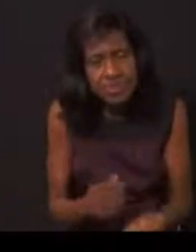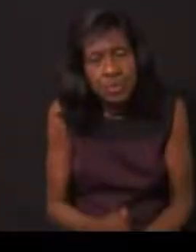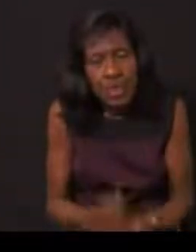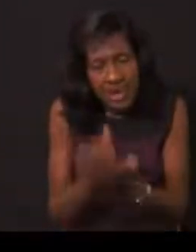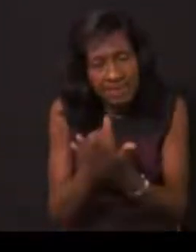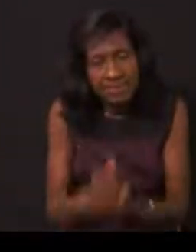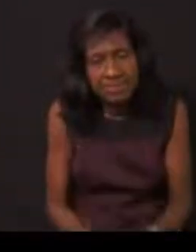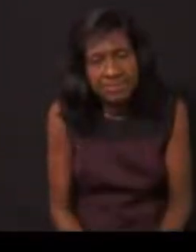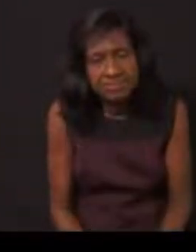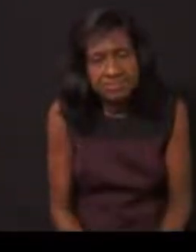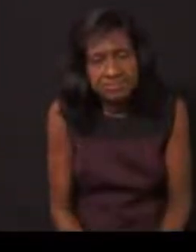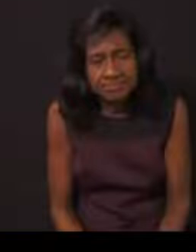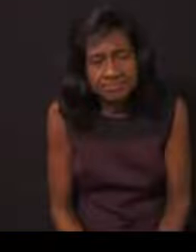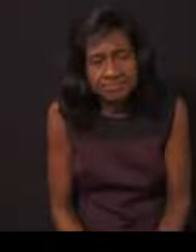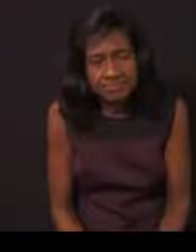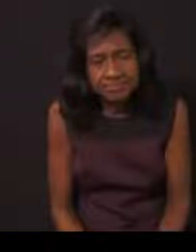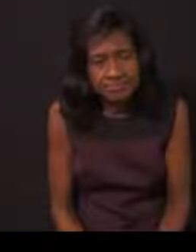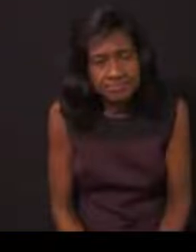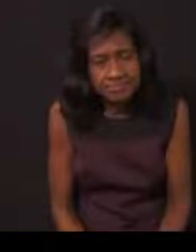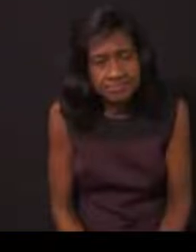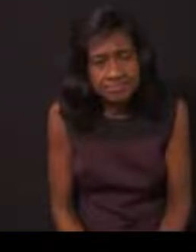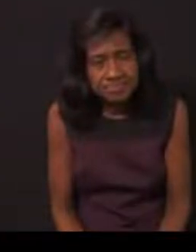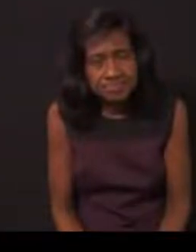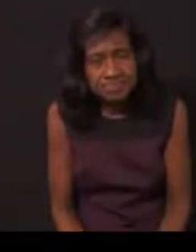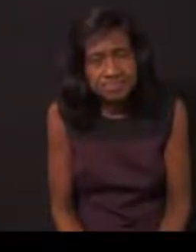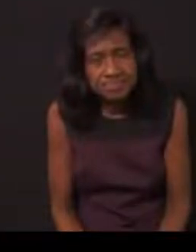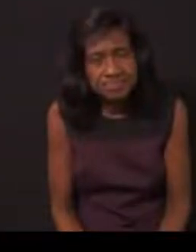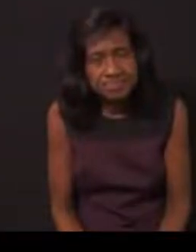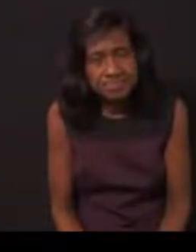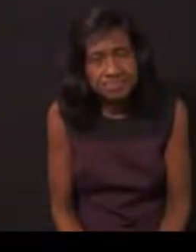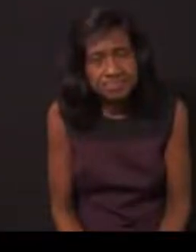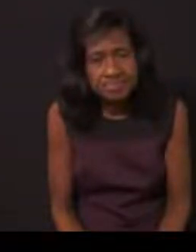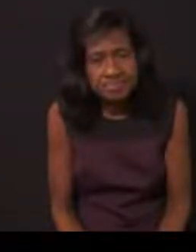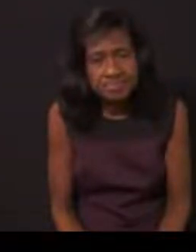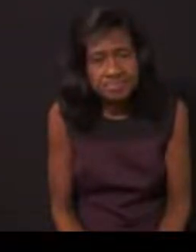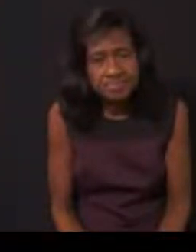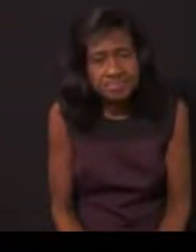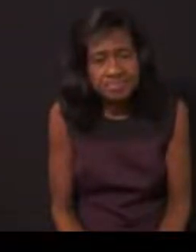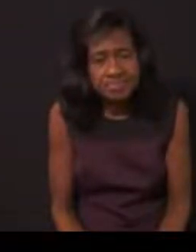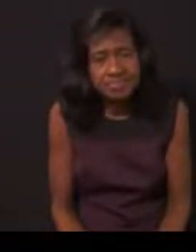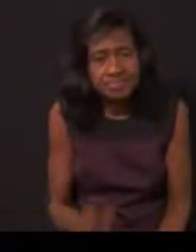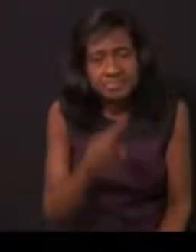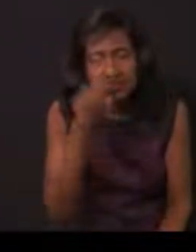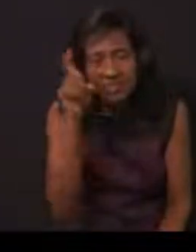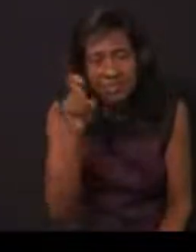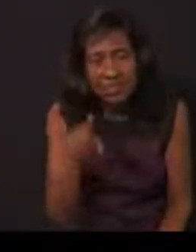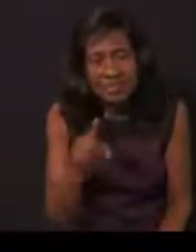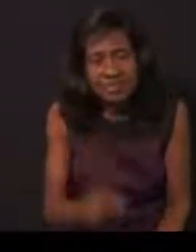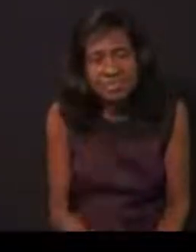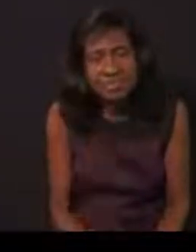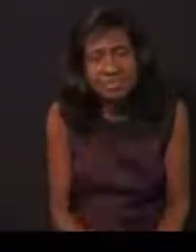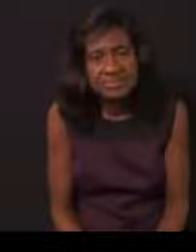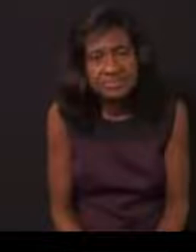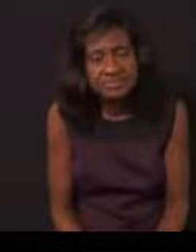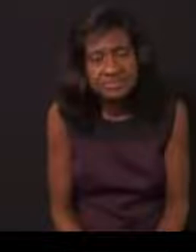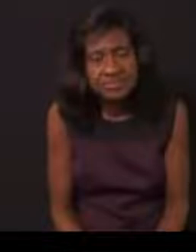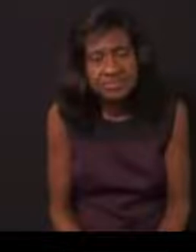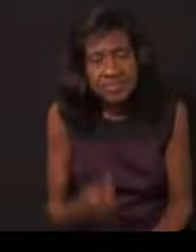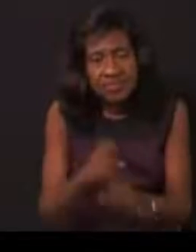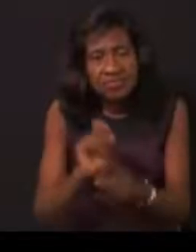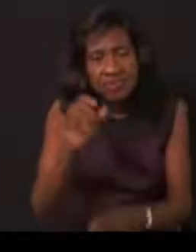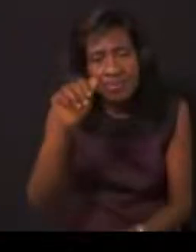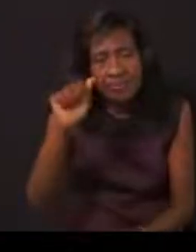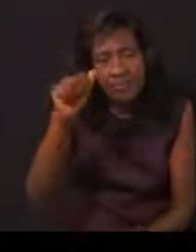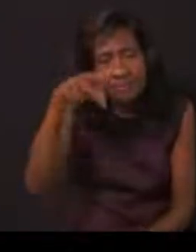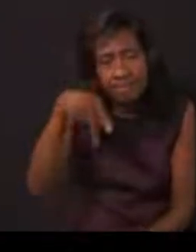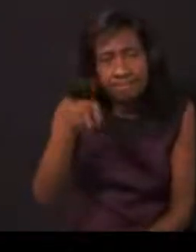Williams. Can I just check, I think, is April able to ask her questions now? Yes, she is, okay. Wendy. Thank you. Yeah, she's putting up a